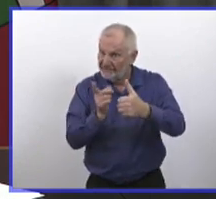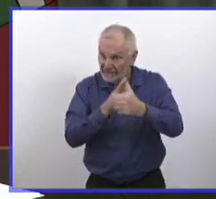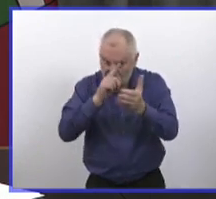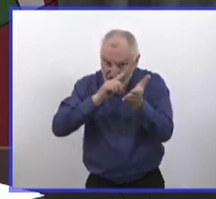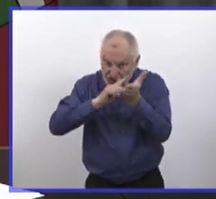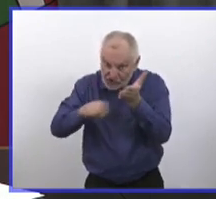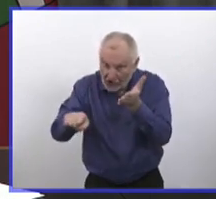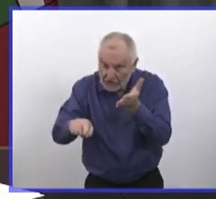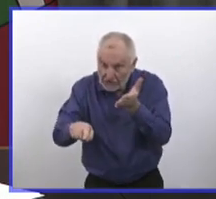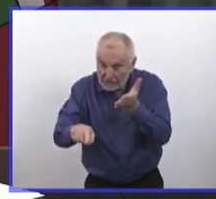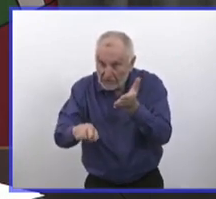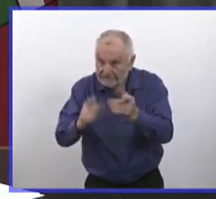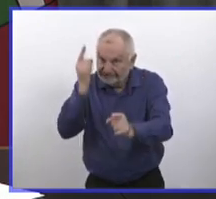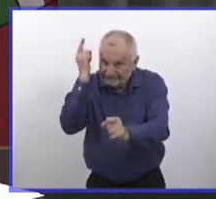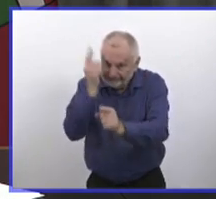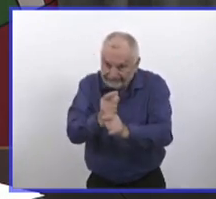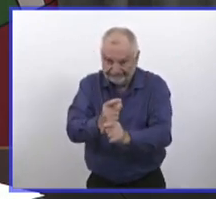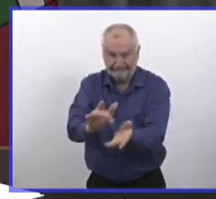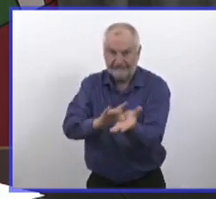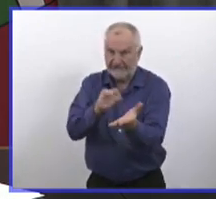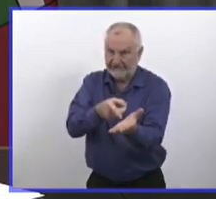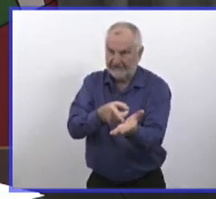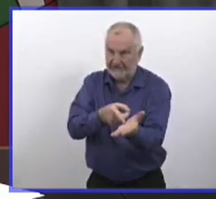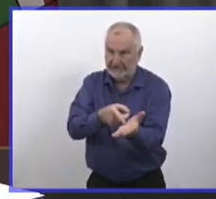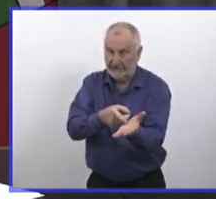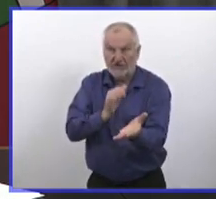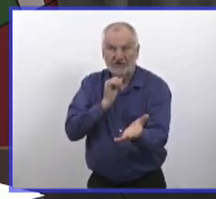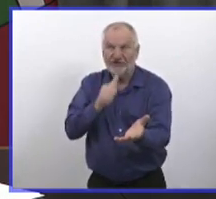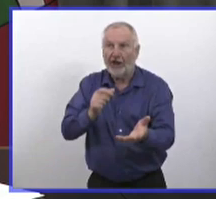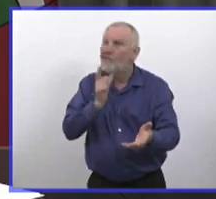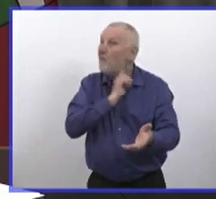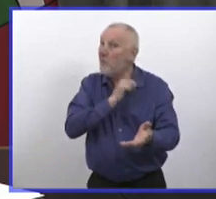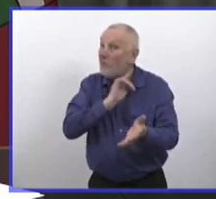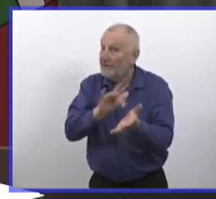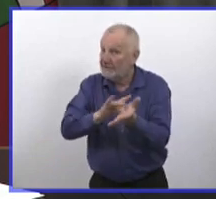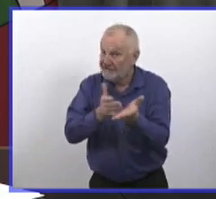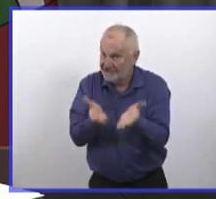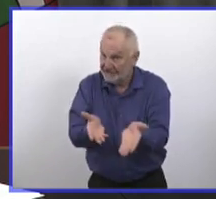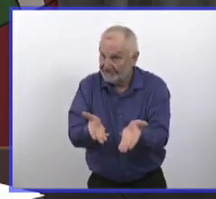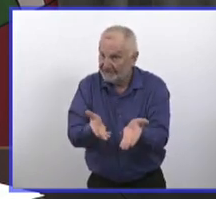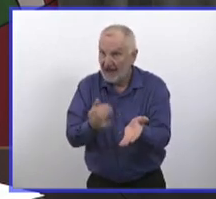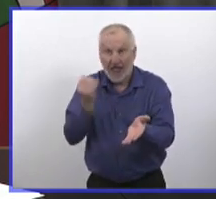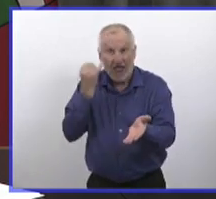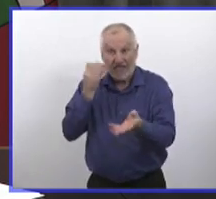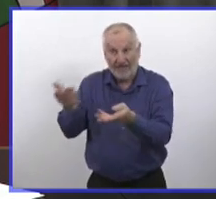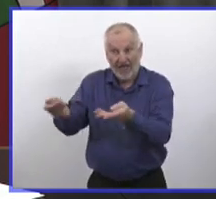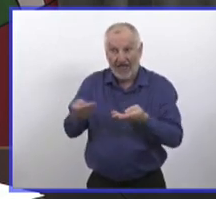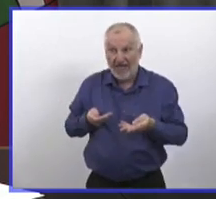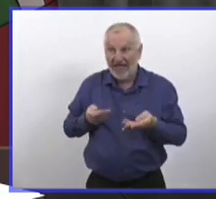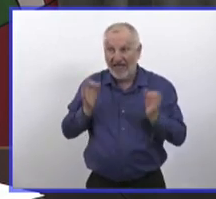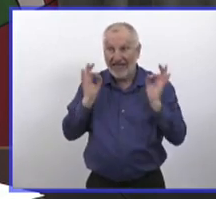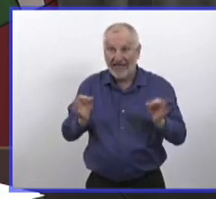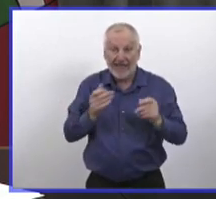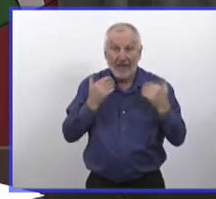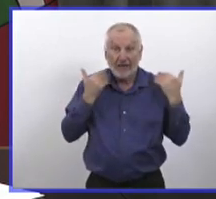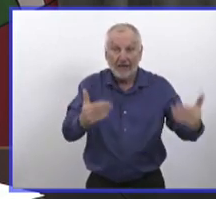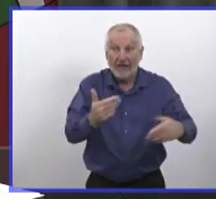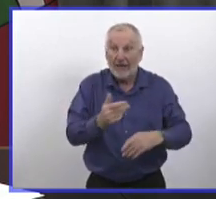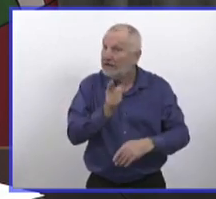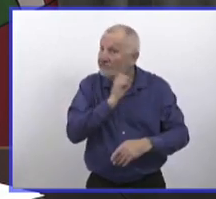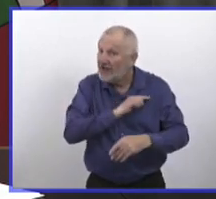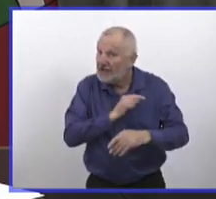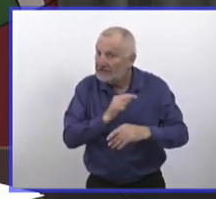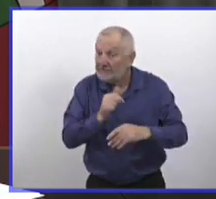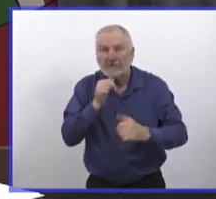they're providing a product that is effective and that is what it says it is. And certainly if they have questions about it, they can connect with us